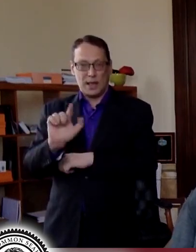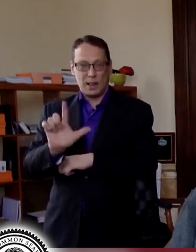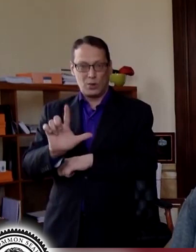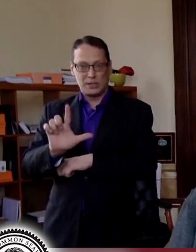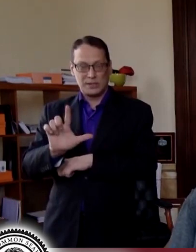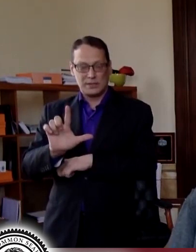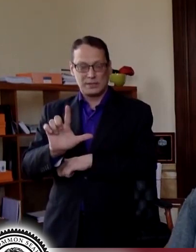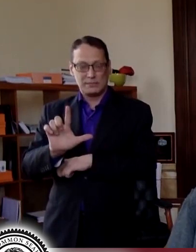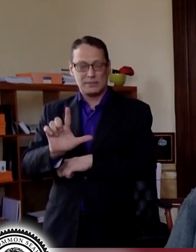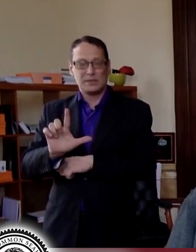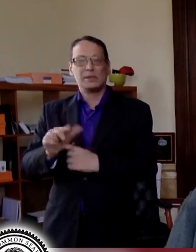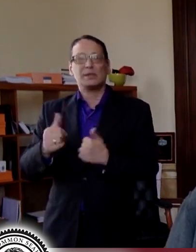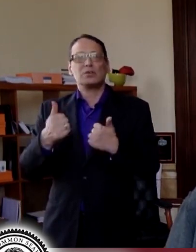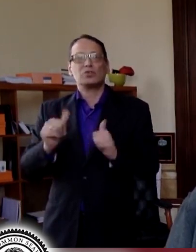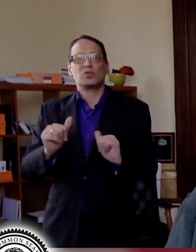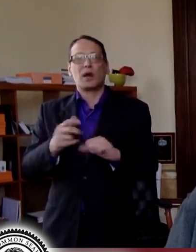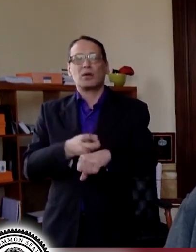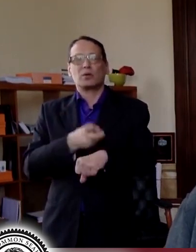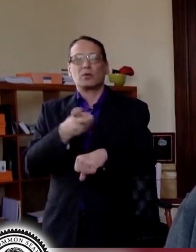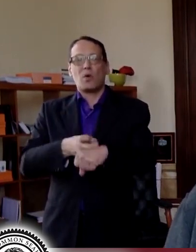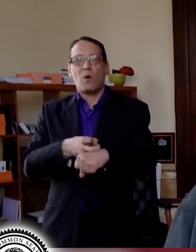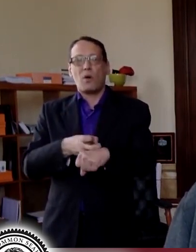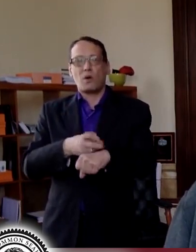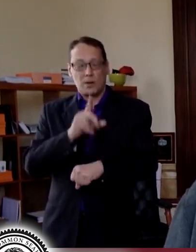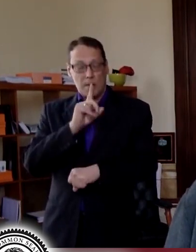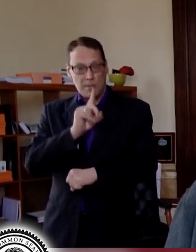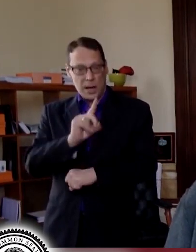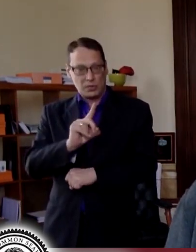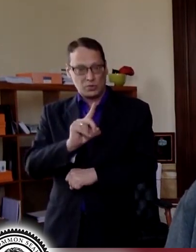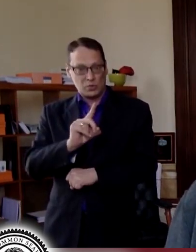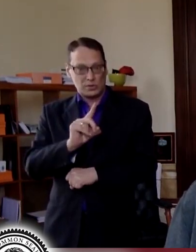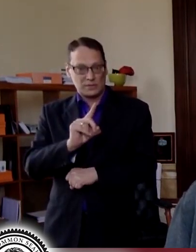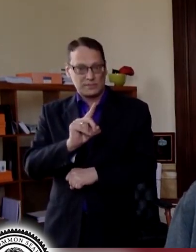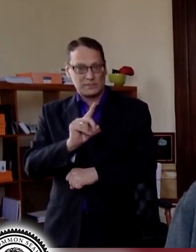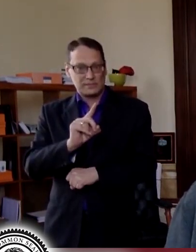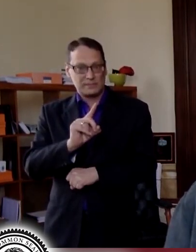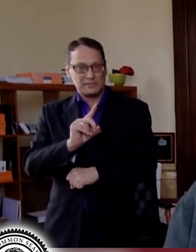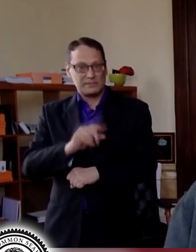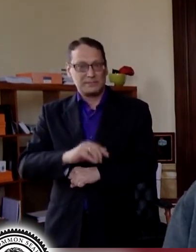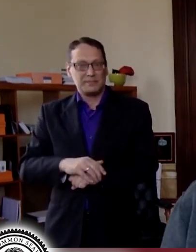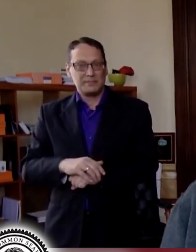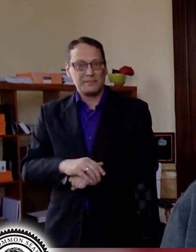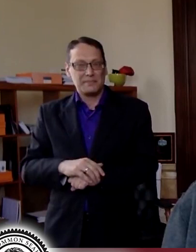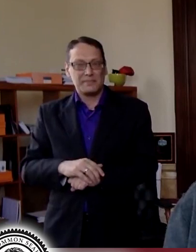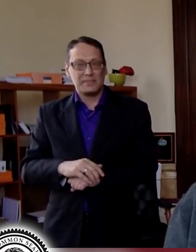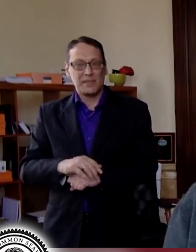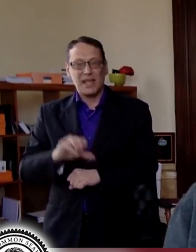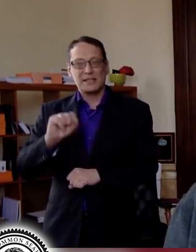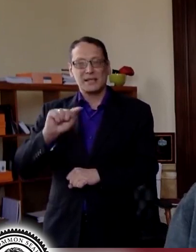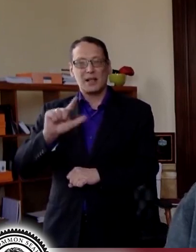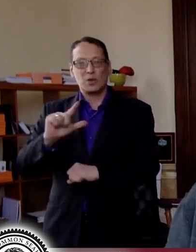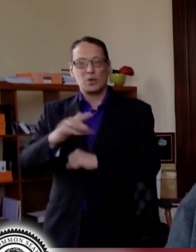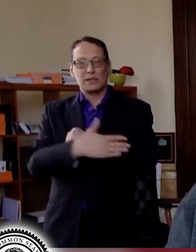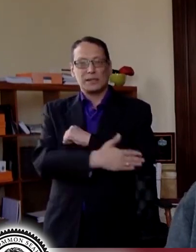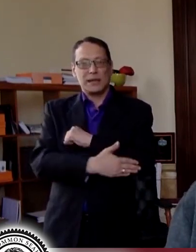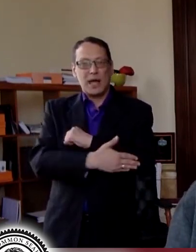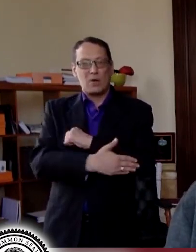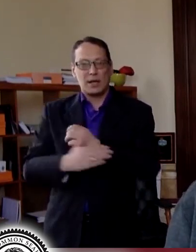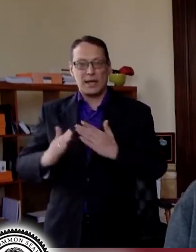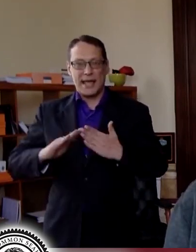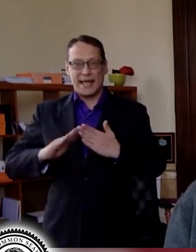is we are trying very hard to make sure that that at least St. Louis County and St. Louis